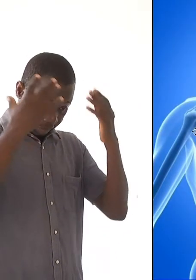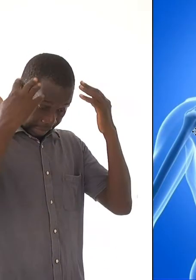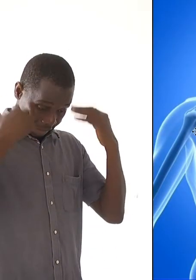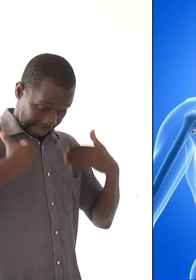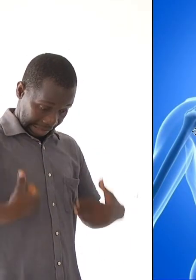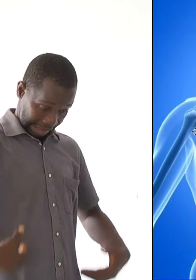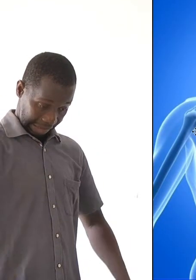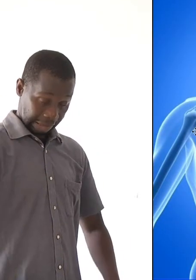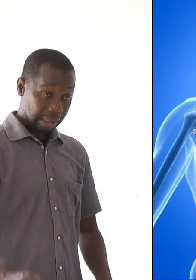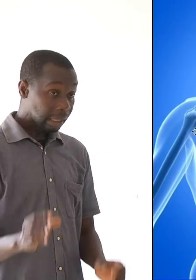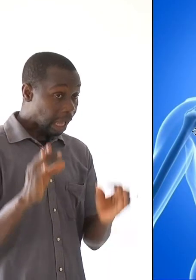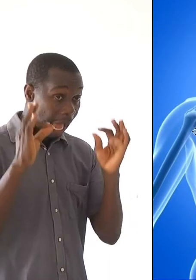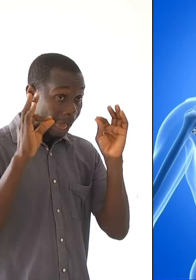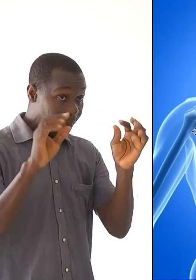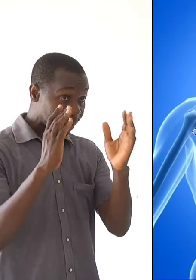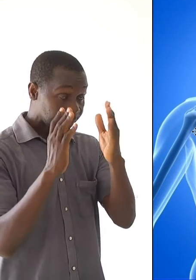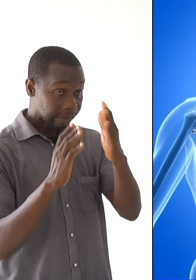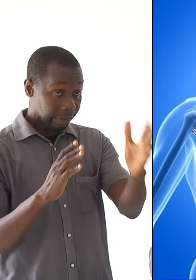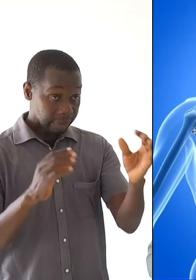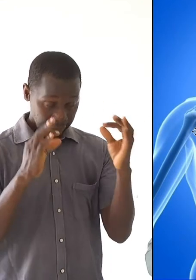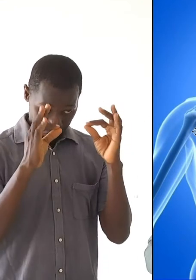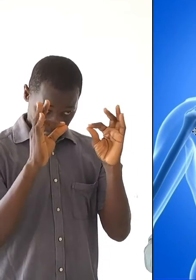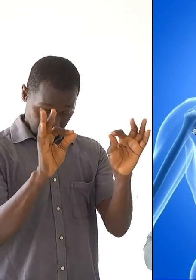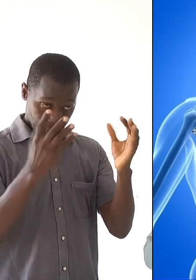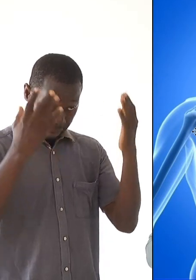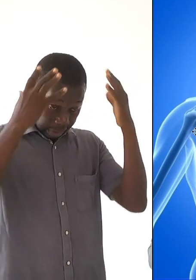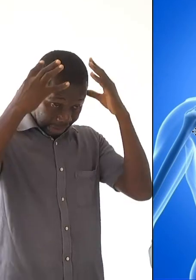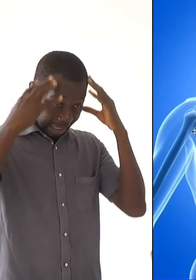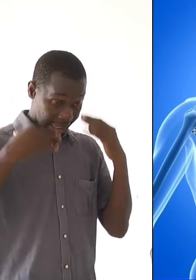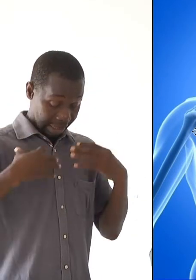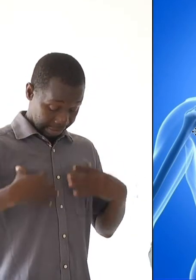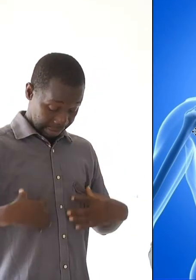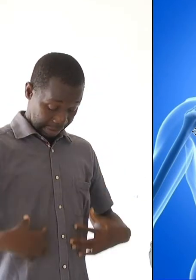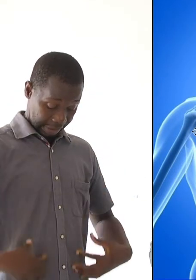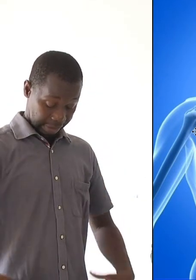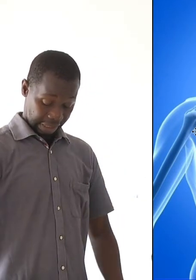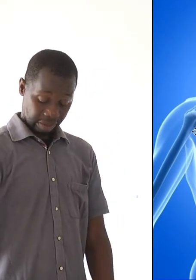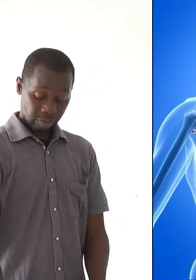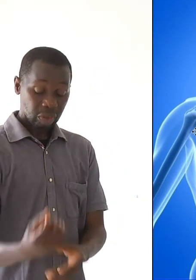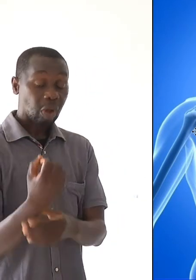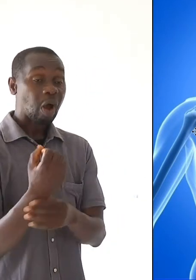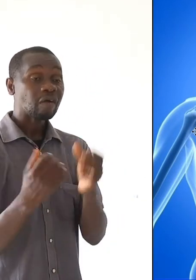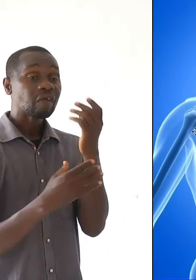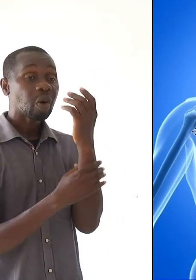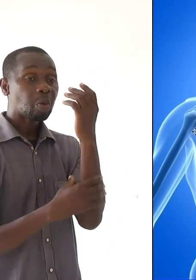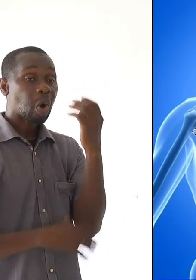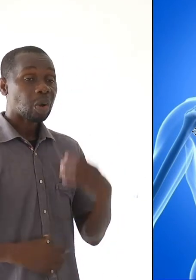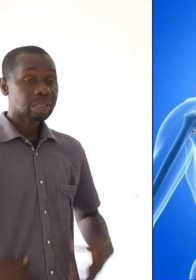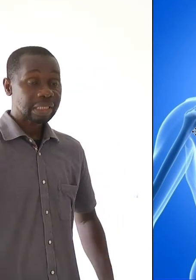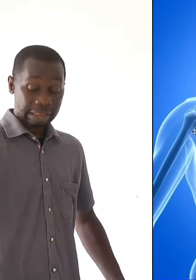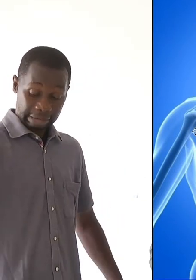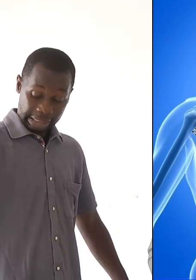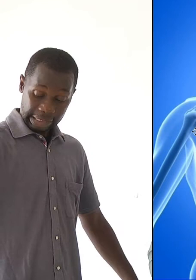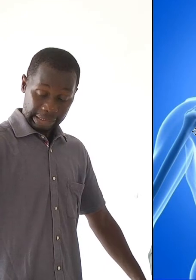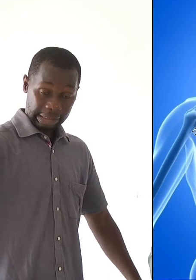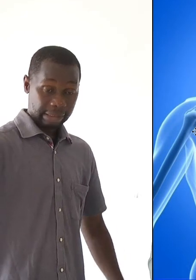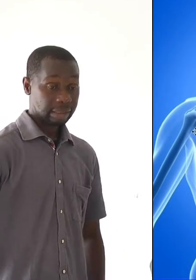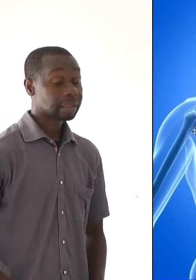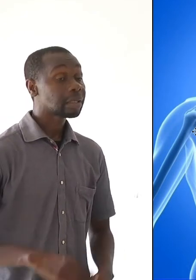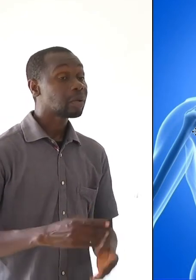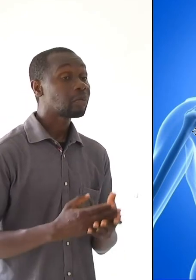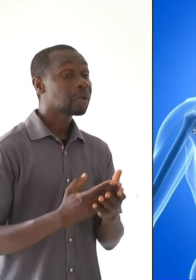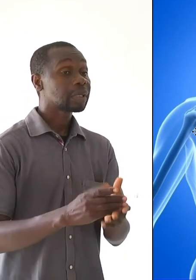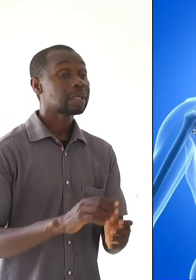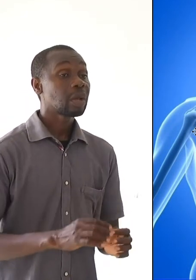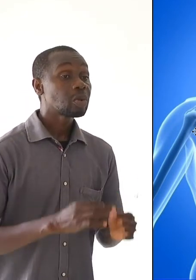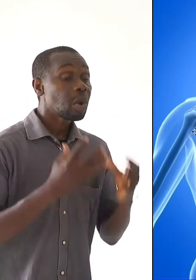There's a nice photo on the left showing you the arrangement of the bones in the body. The skeletal system simply refers